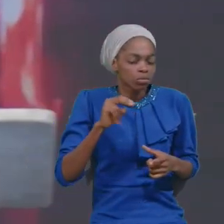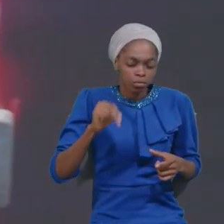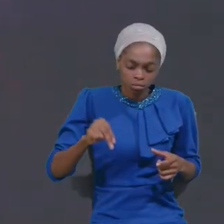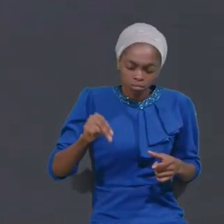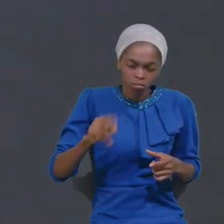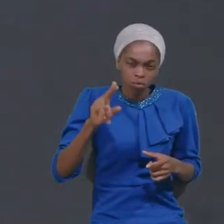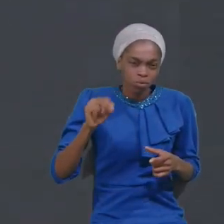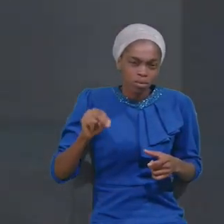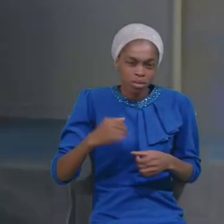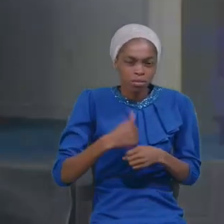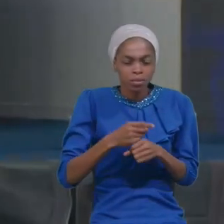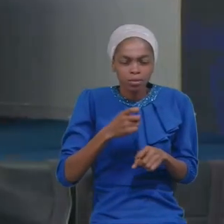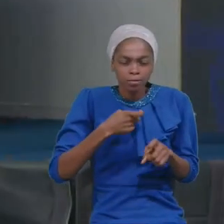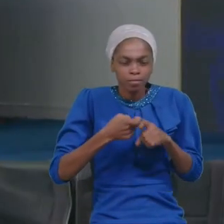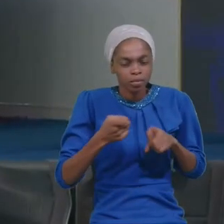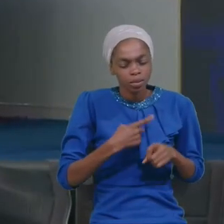are wondering,